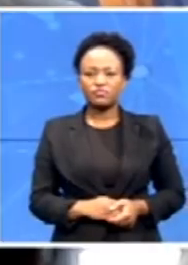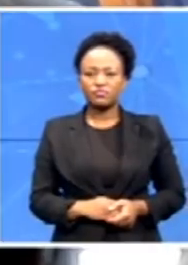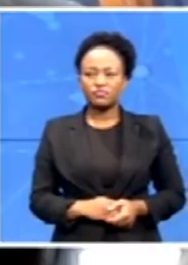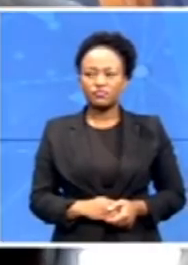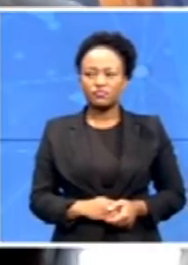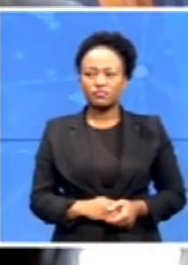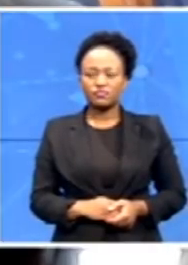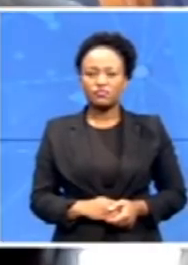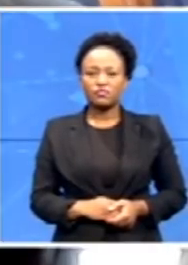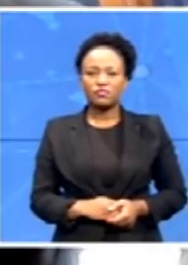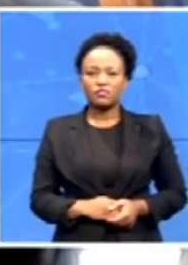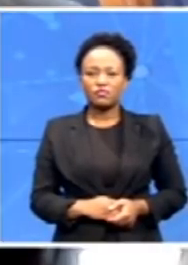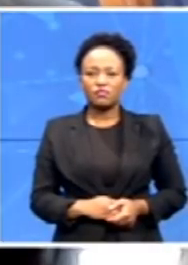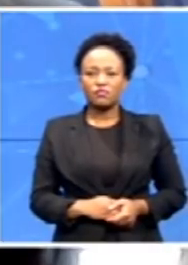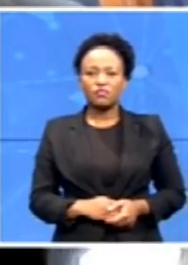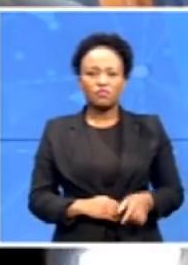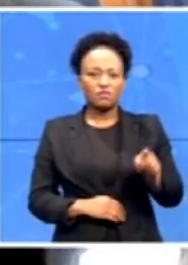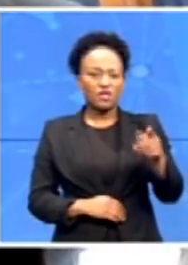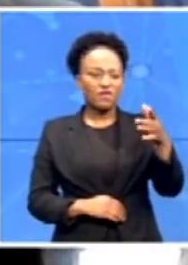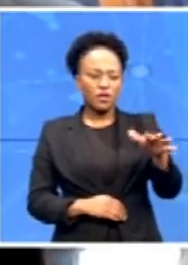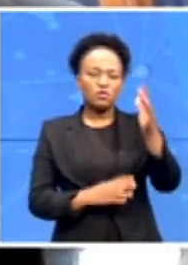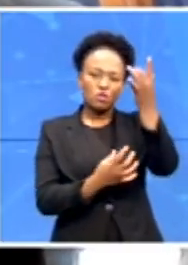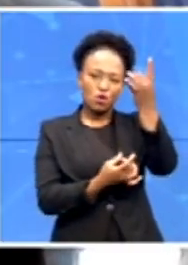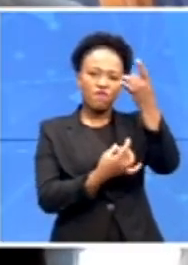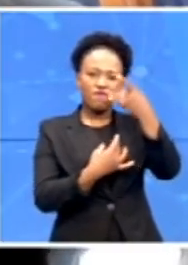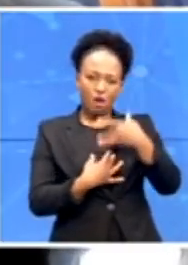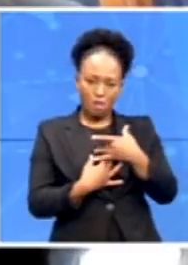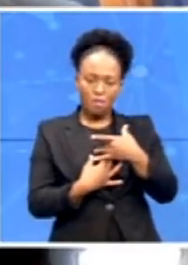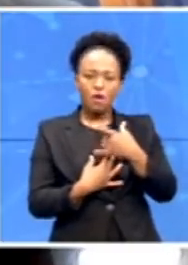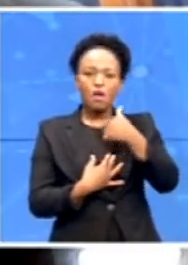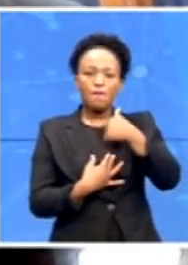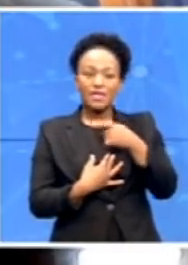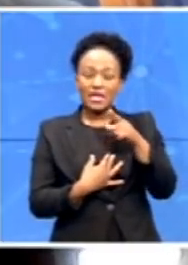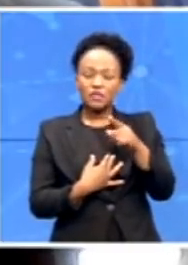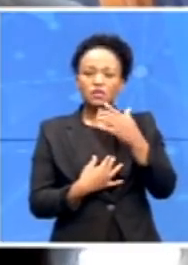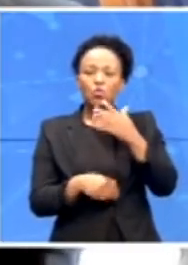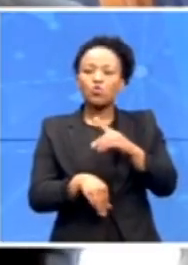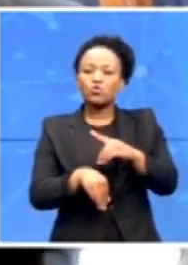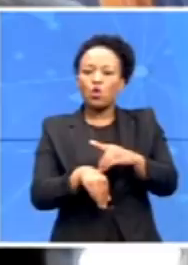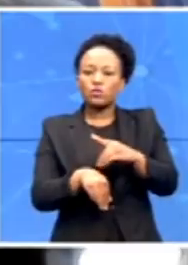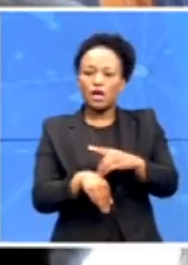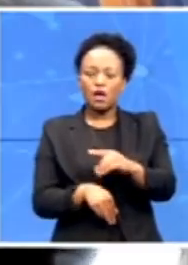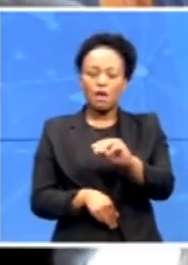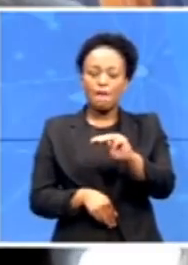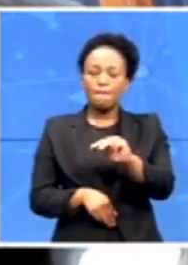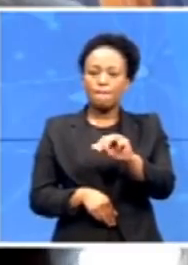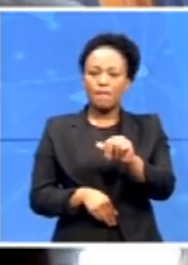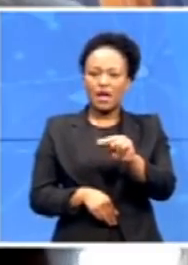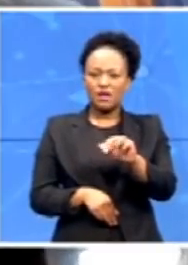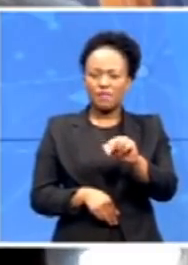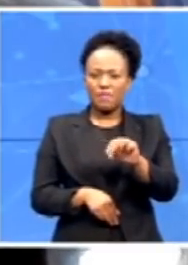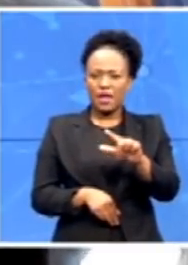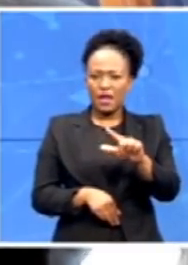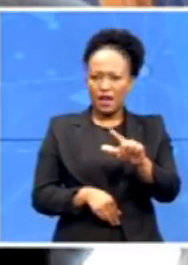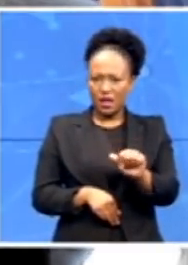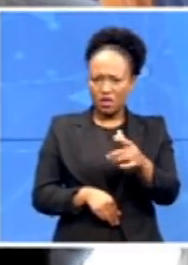Dr. Manamela to bring all the patients to Anchor House. Do you confirm that, Mr. Jacobus?